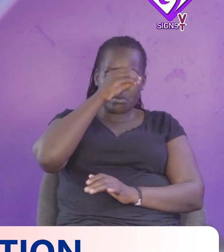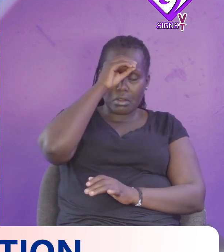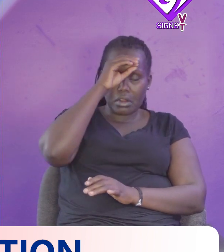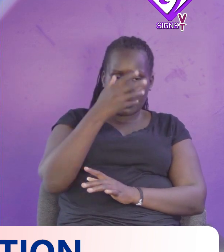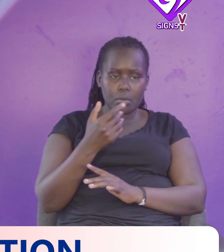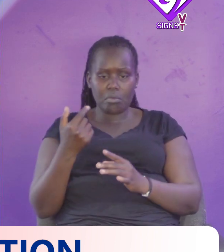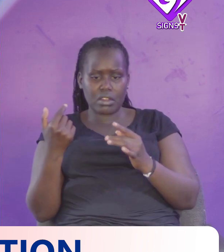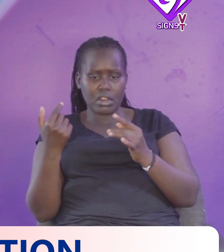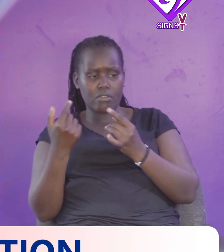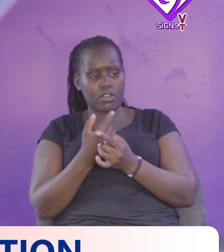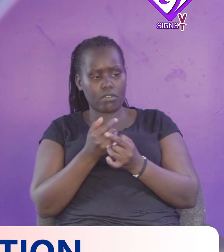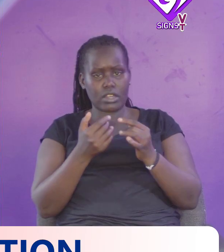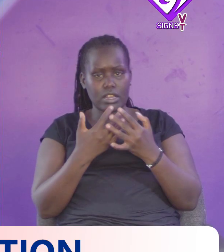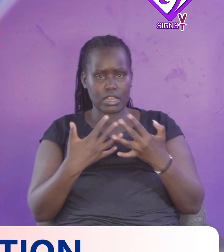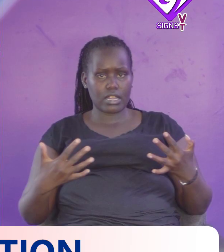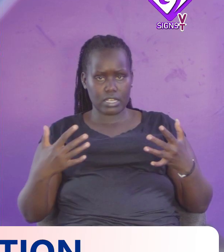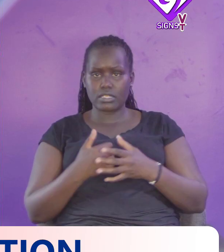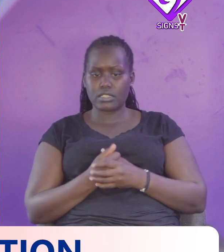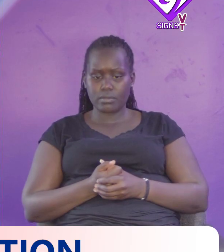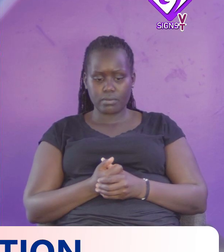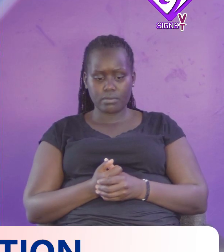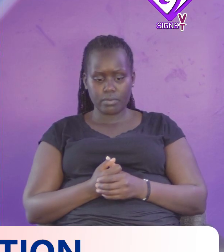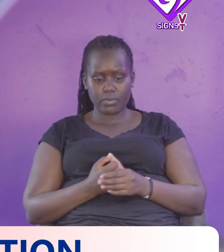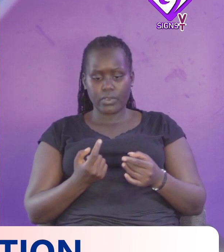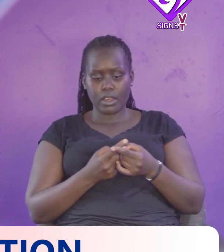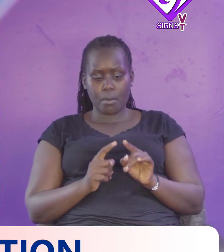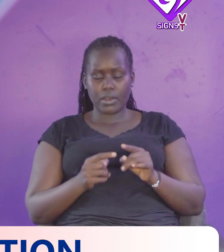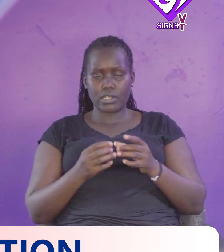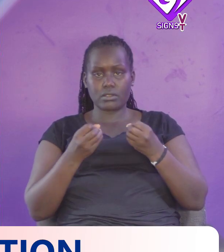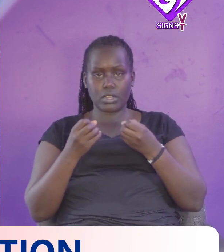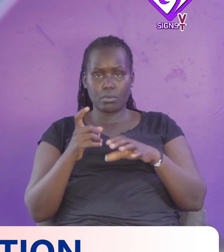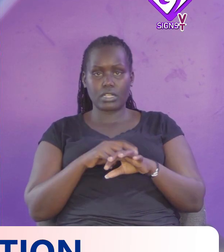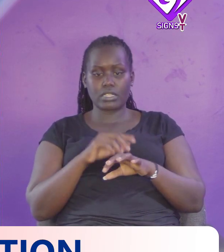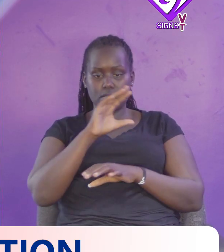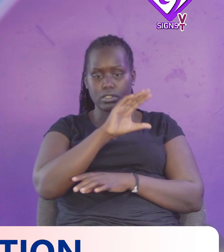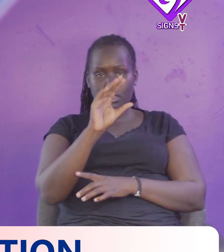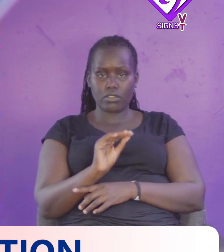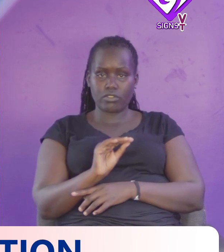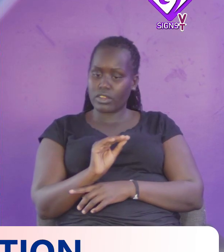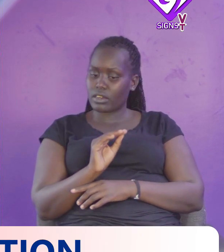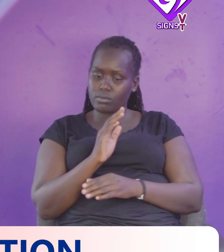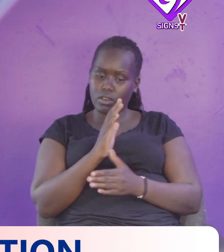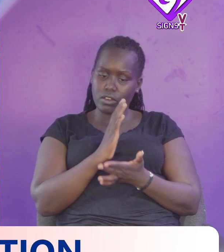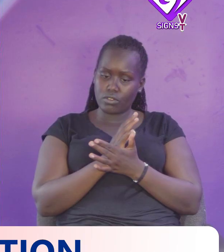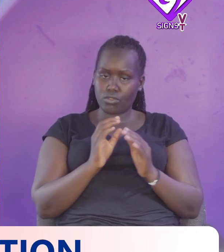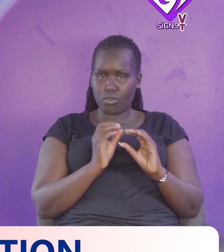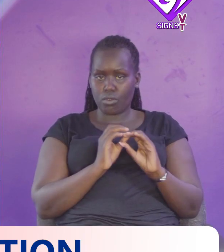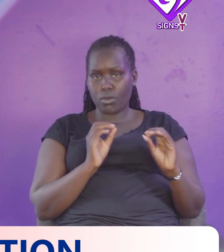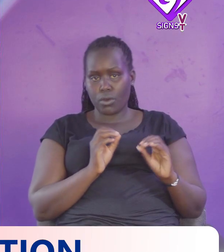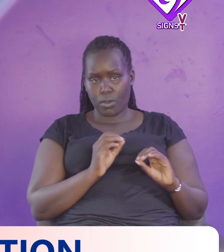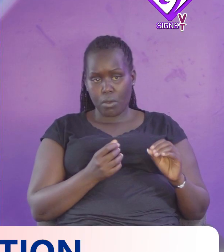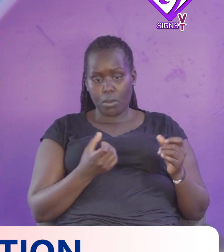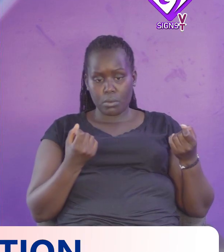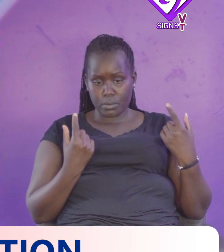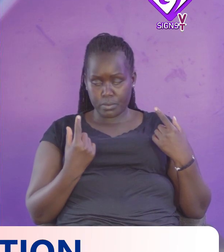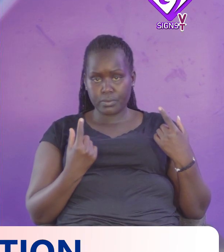so on, this and this lost. But mara mingi in Africa, it is never genuine. You understand?